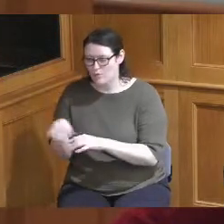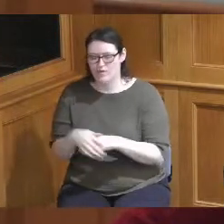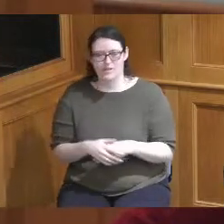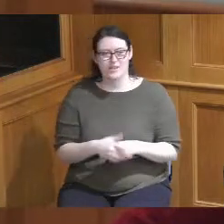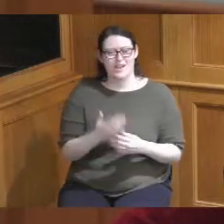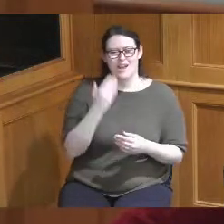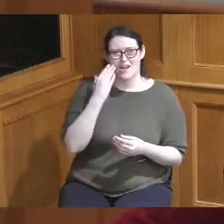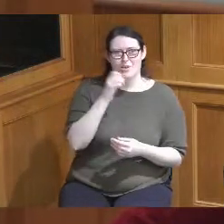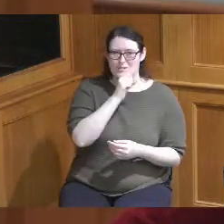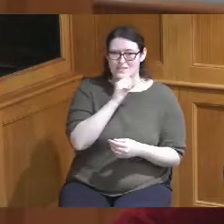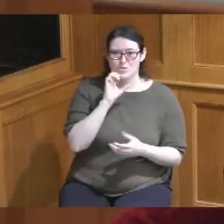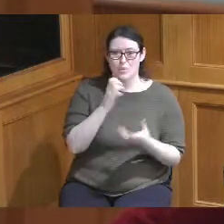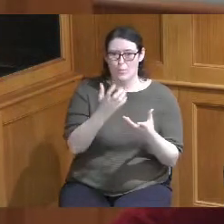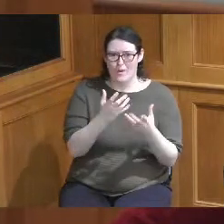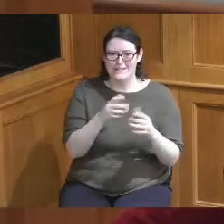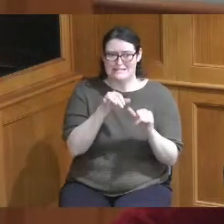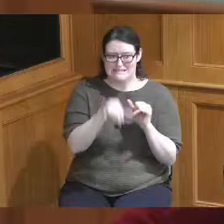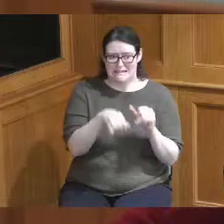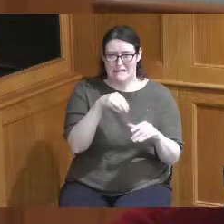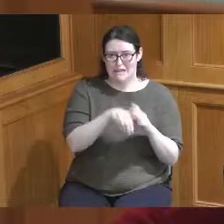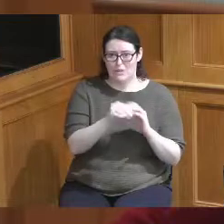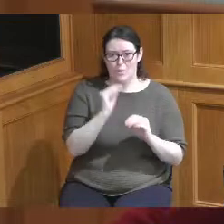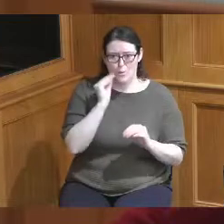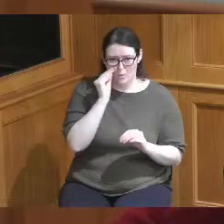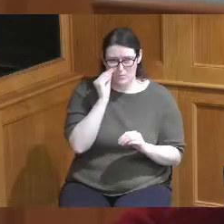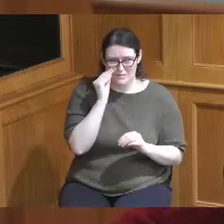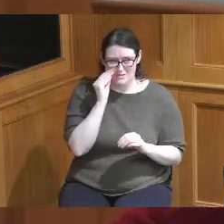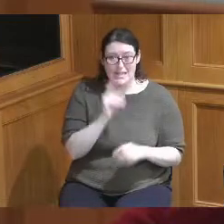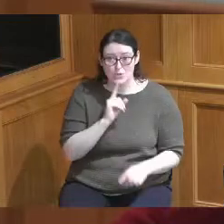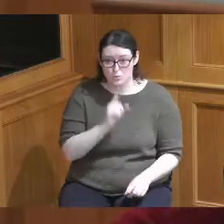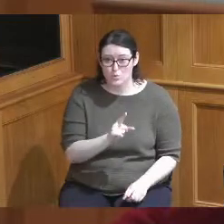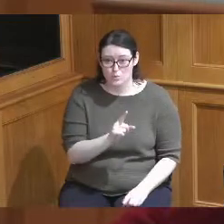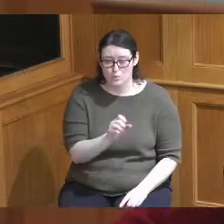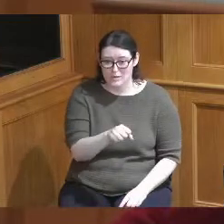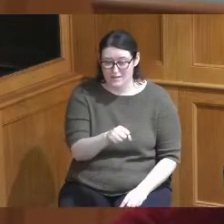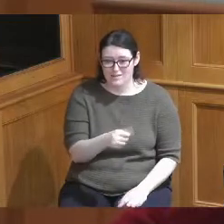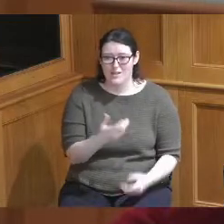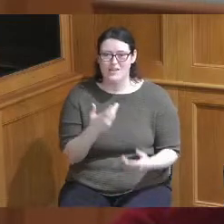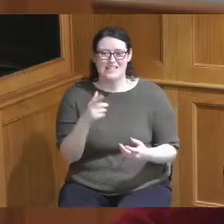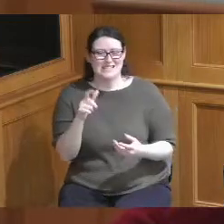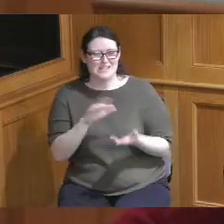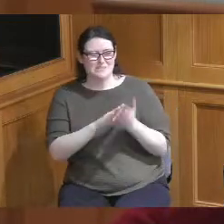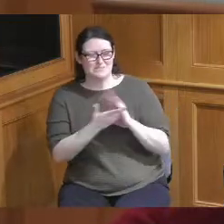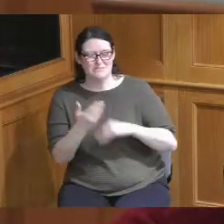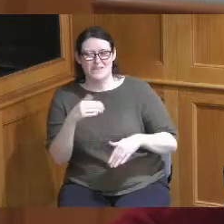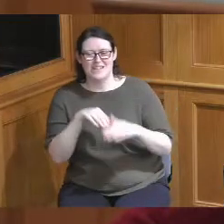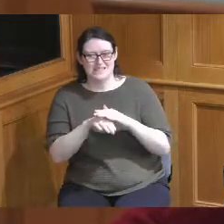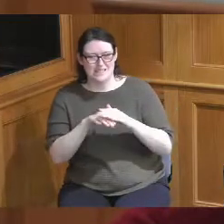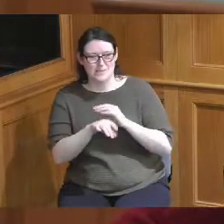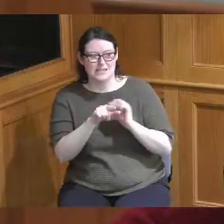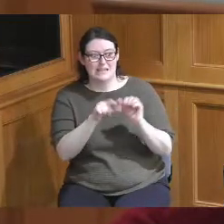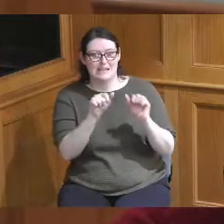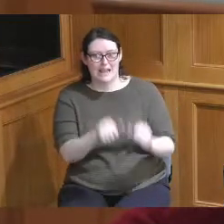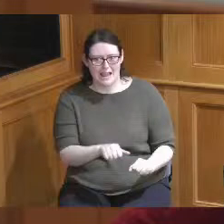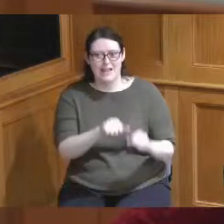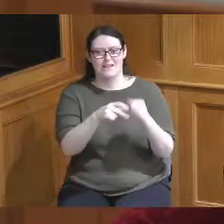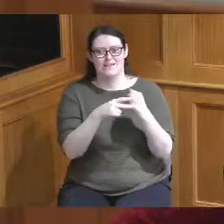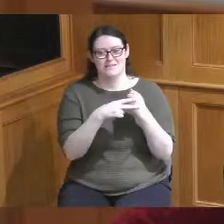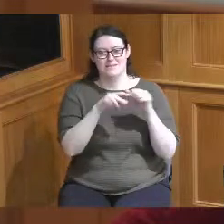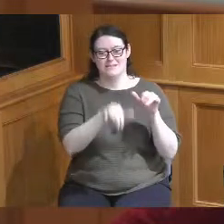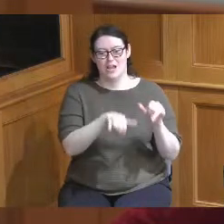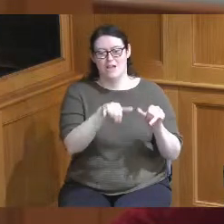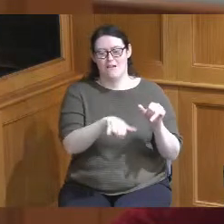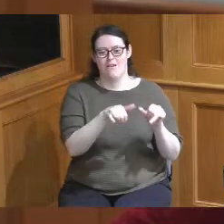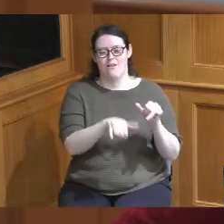in their homes. They really do. Now we got to figure out a way to make them a little bit more accessible so they can stay in their home. I know that PWC, Council on Aging, other folks